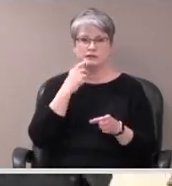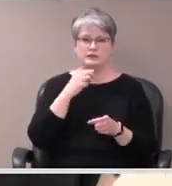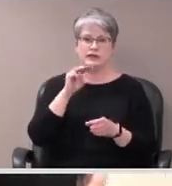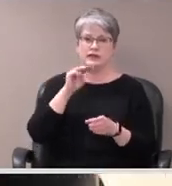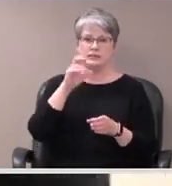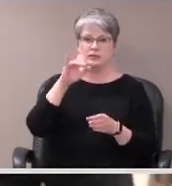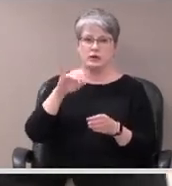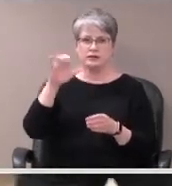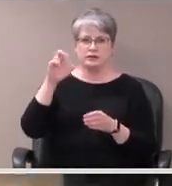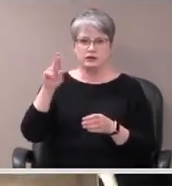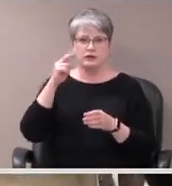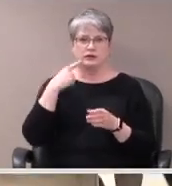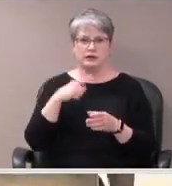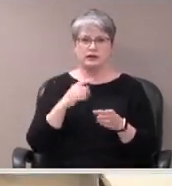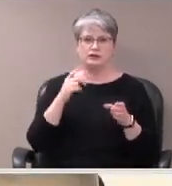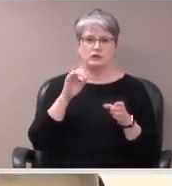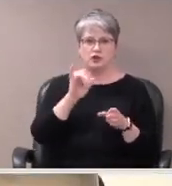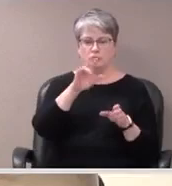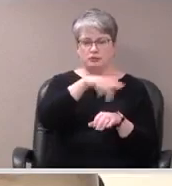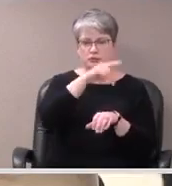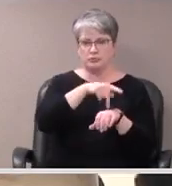principal, Carla Colladay.